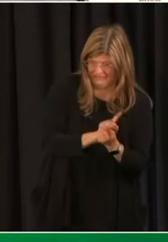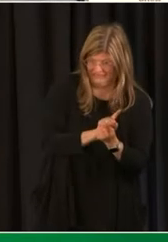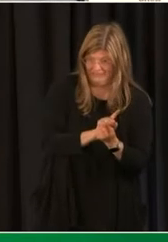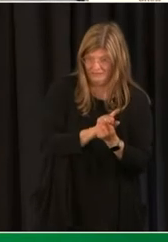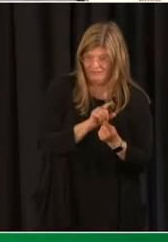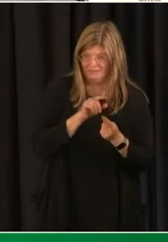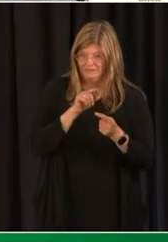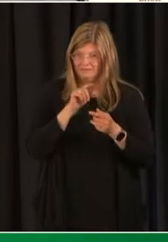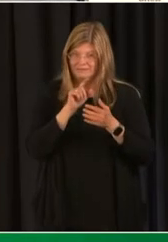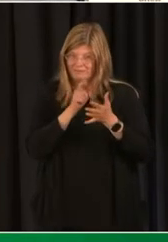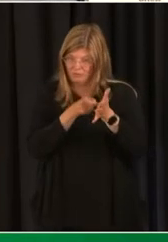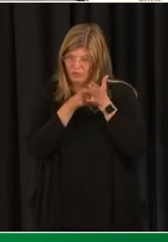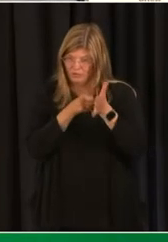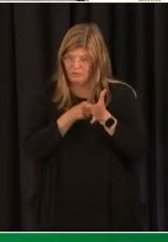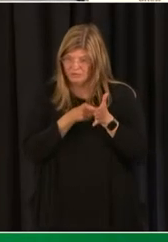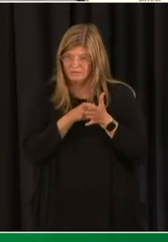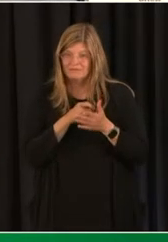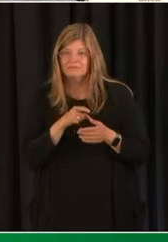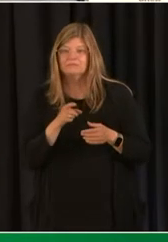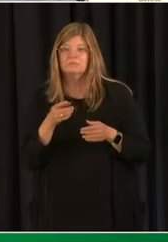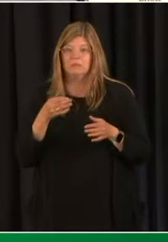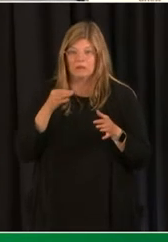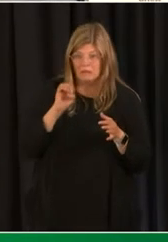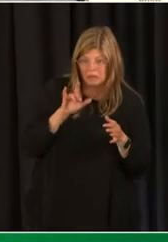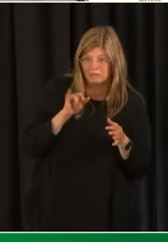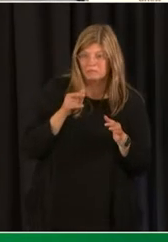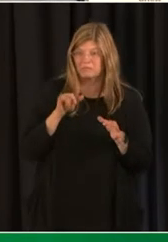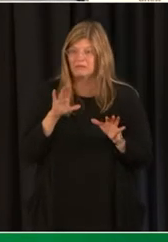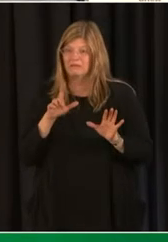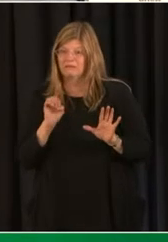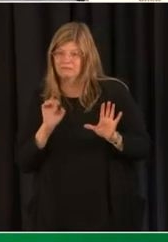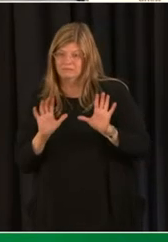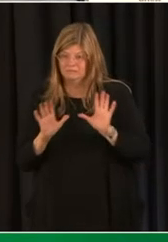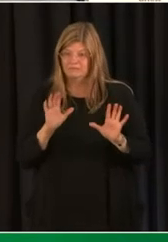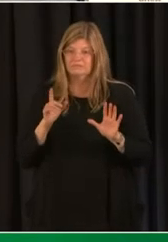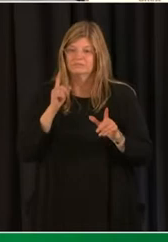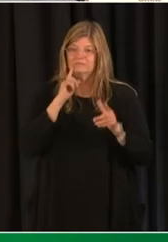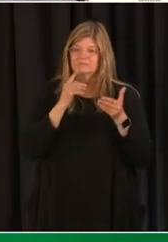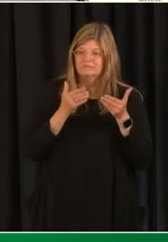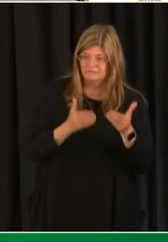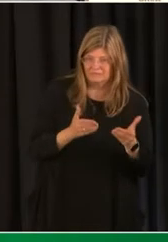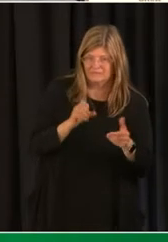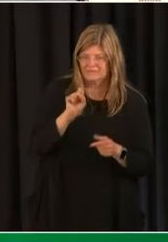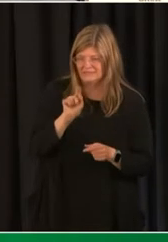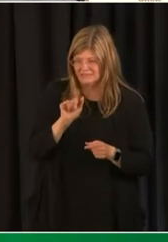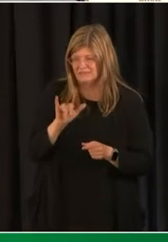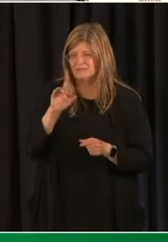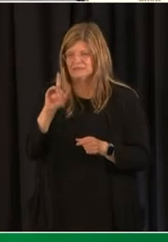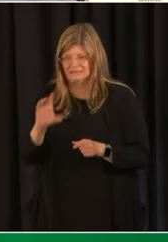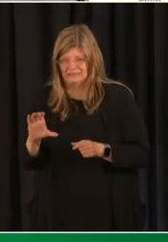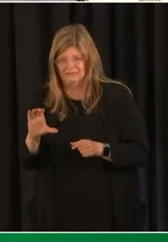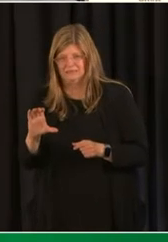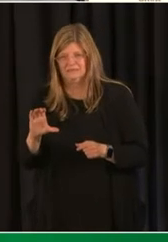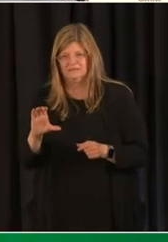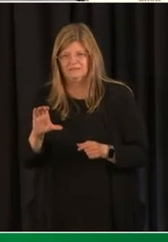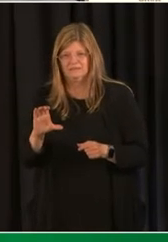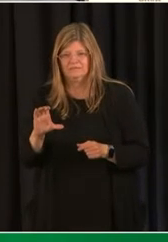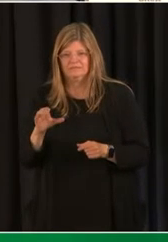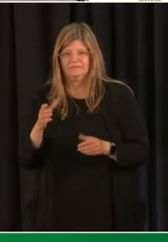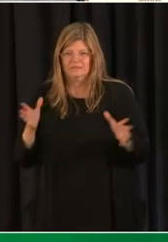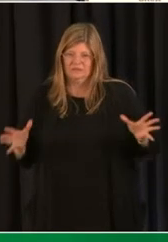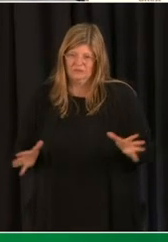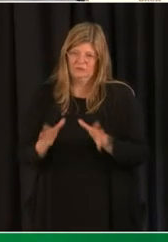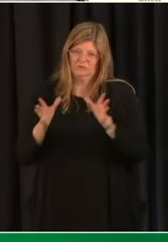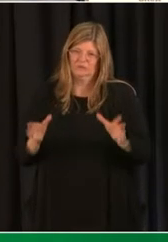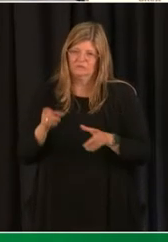qualification who are eligible for Stay DC. And we are encouraging you to